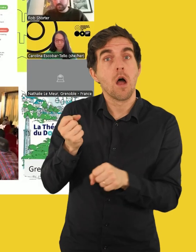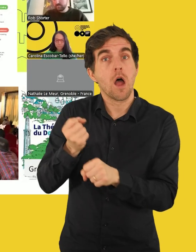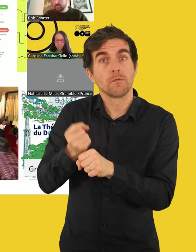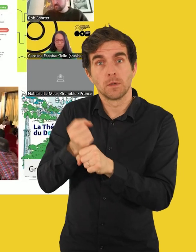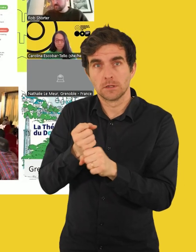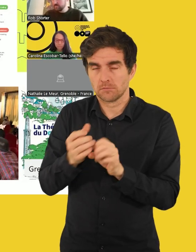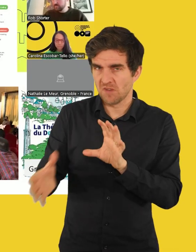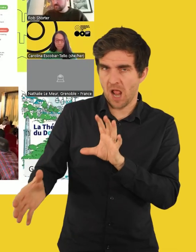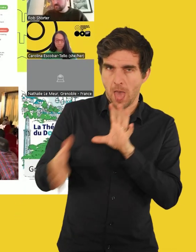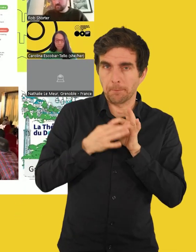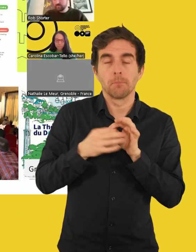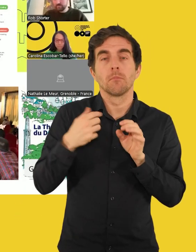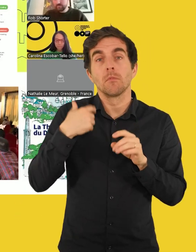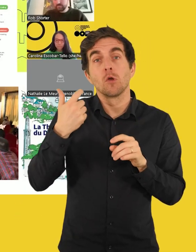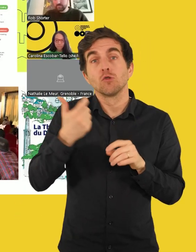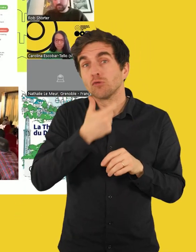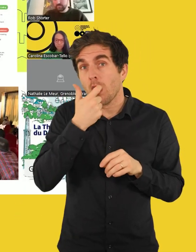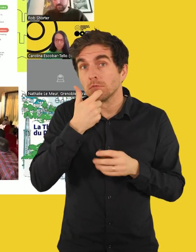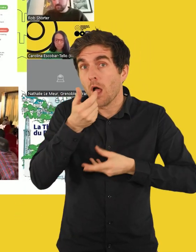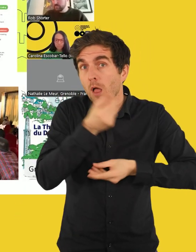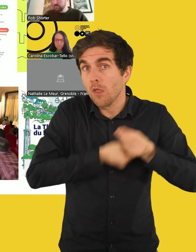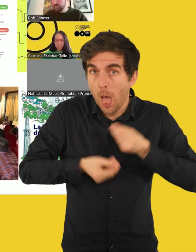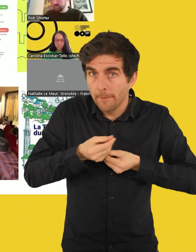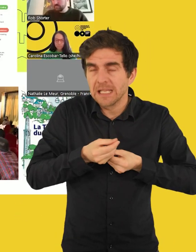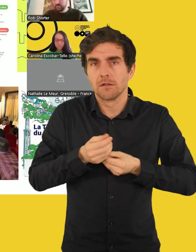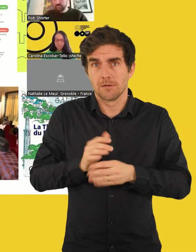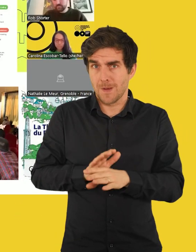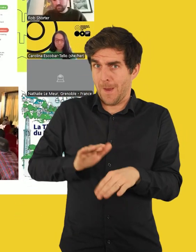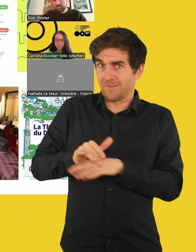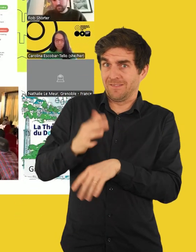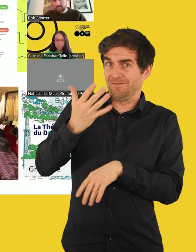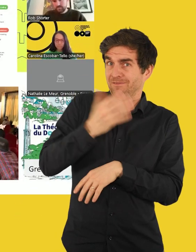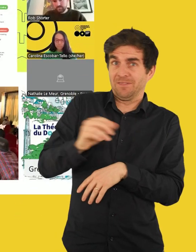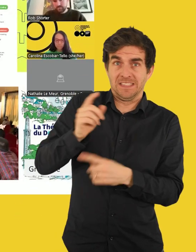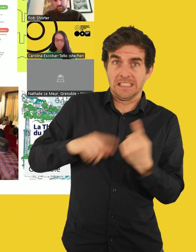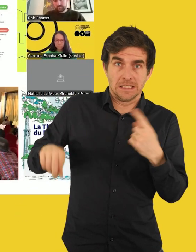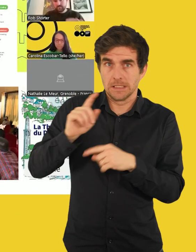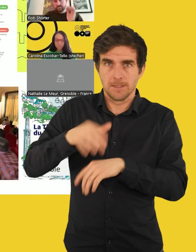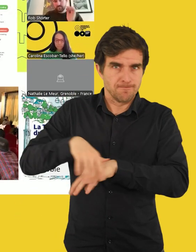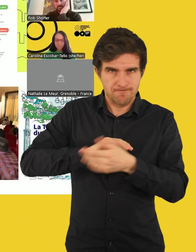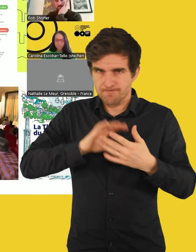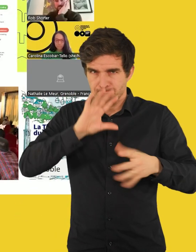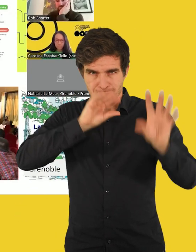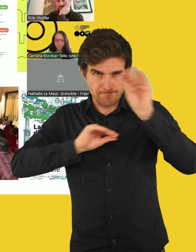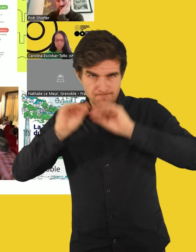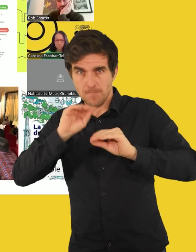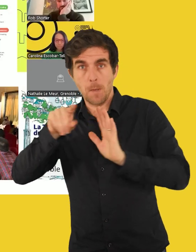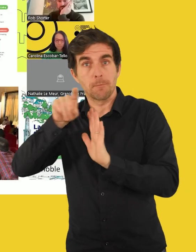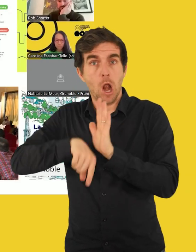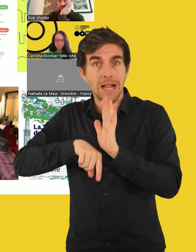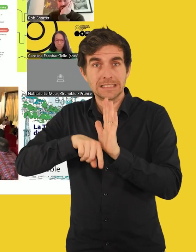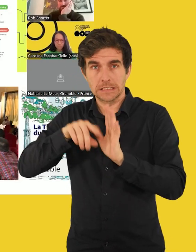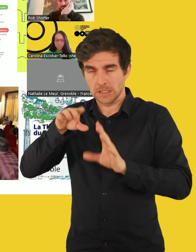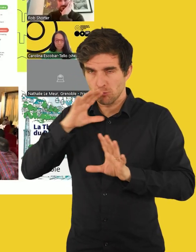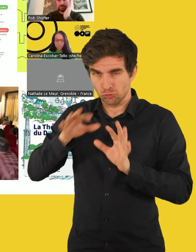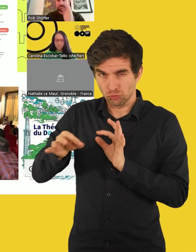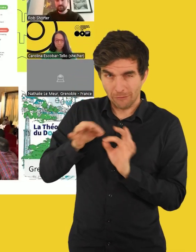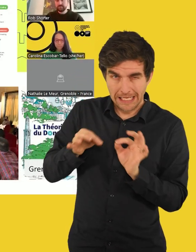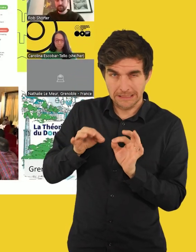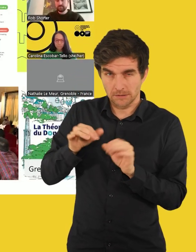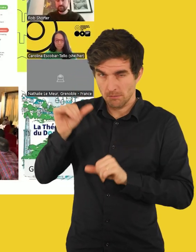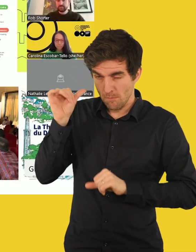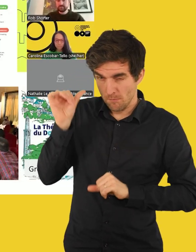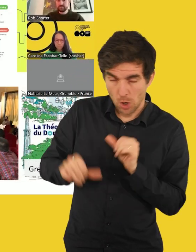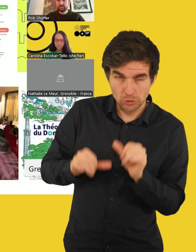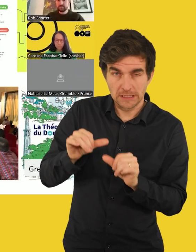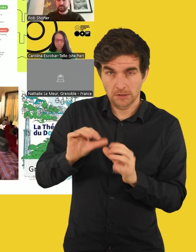have engaged somehow with the concepts of doughnut economics, and more than 50 of them have actually publicly embedded them in their policies, their strategies,